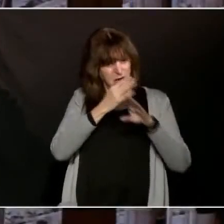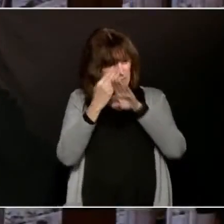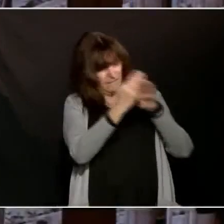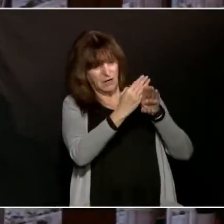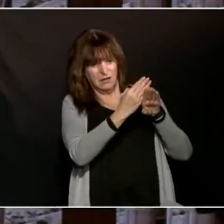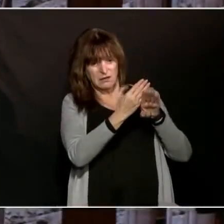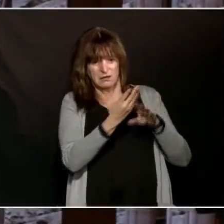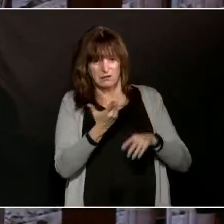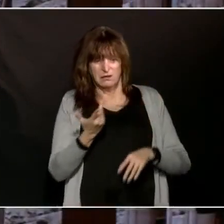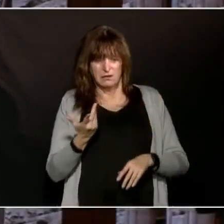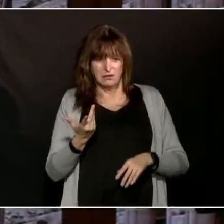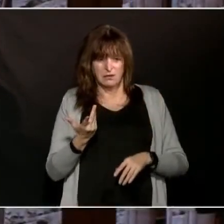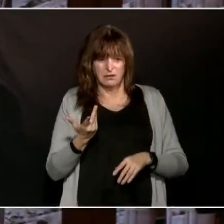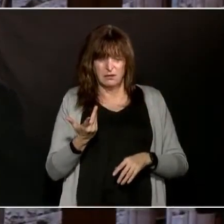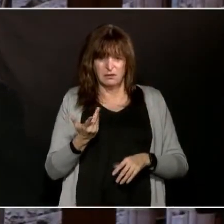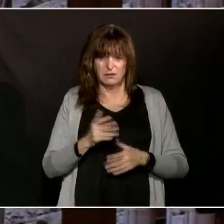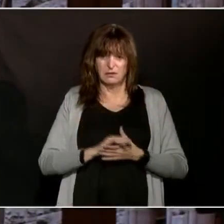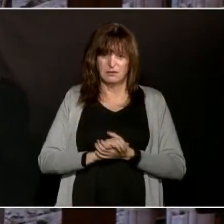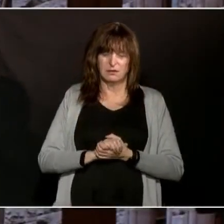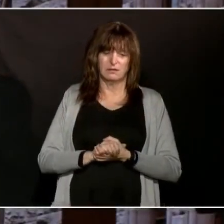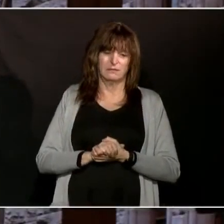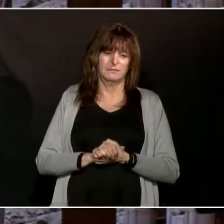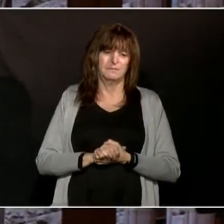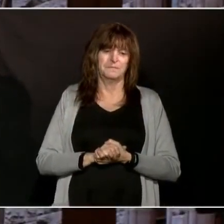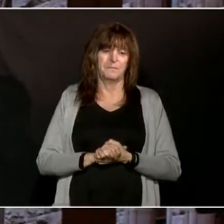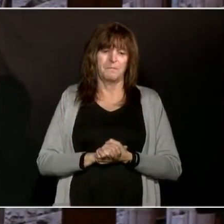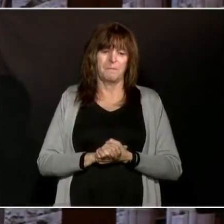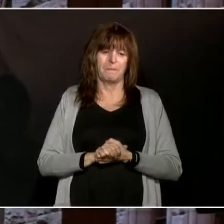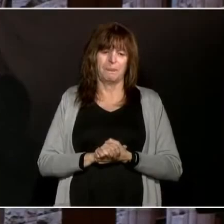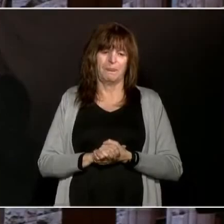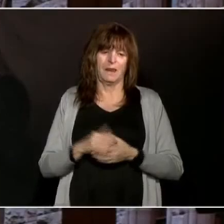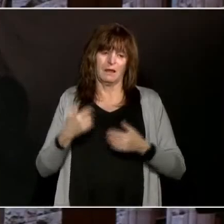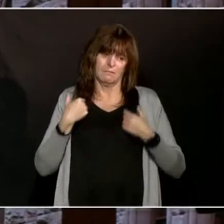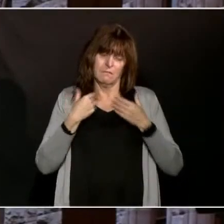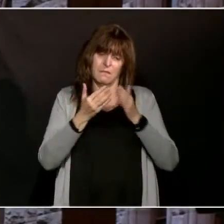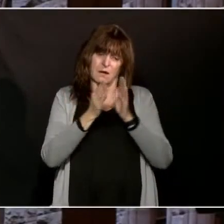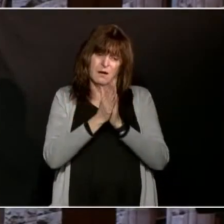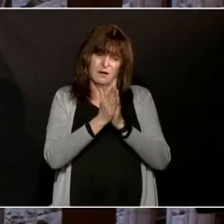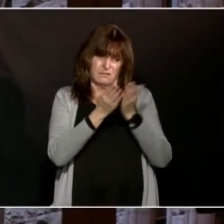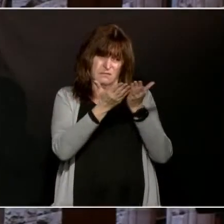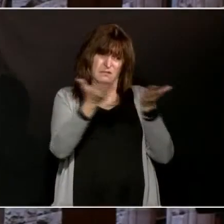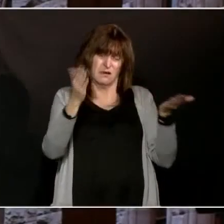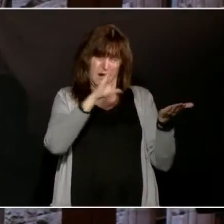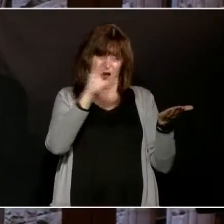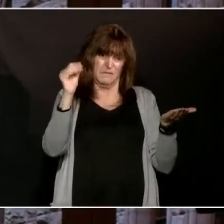Well, we want those companies not to do that. I've had some who